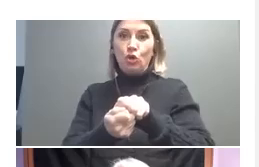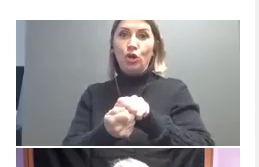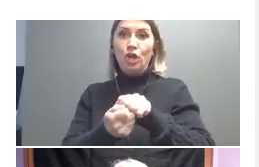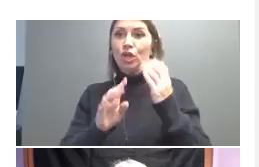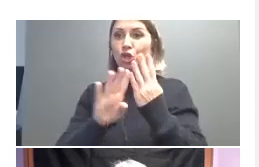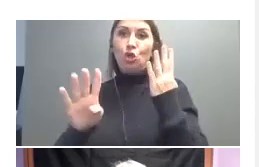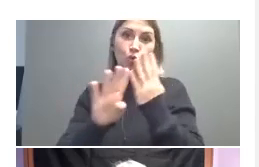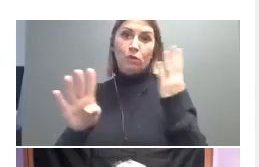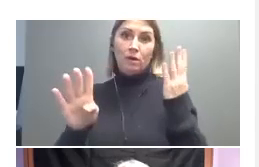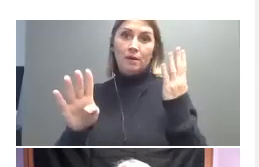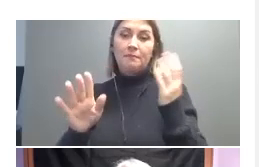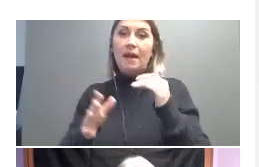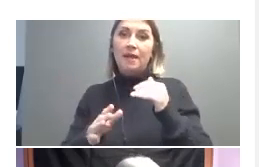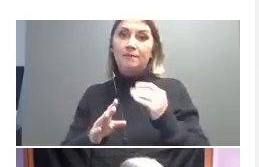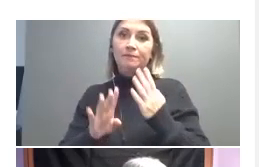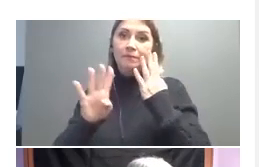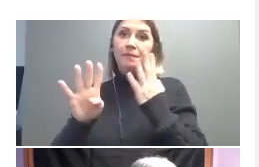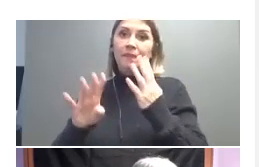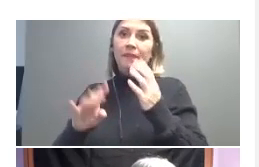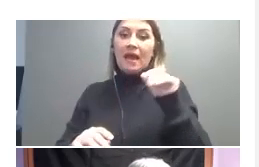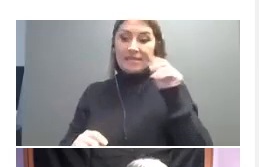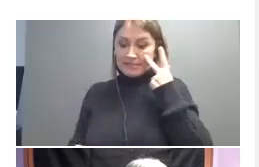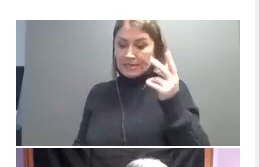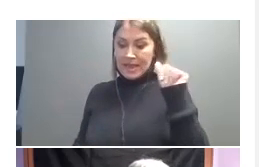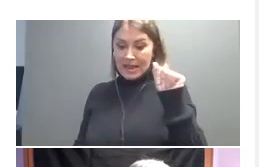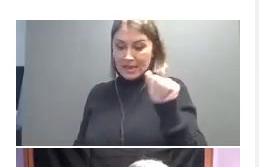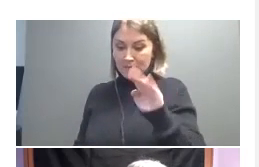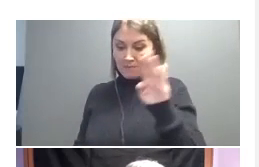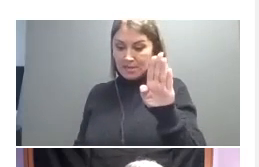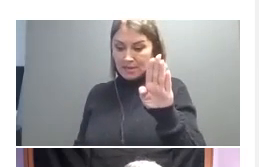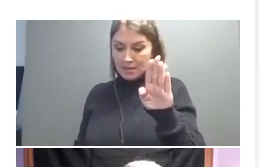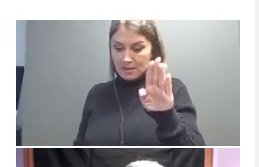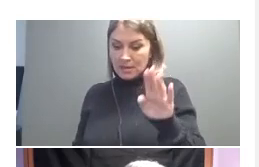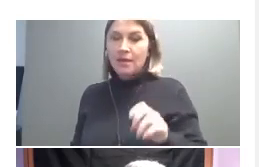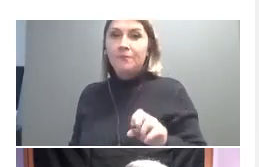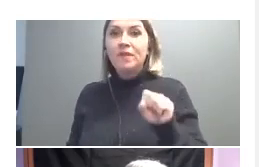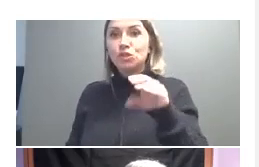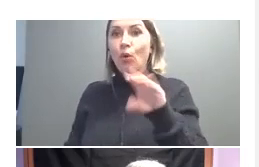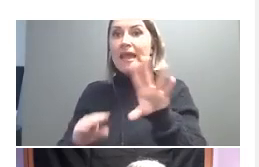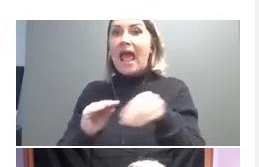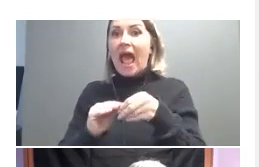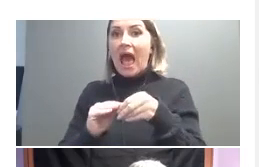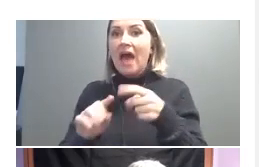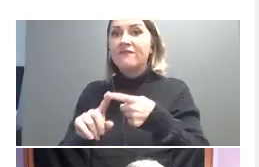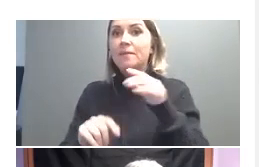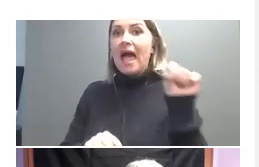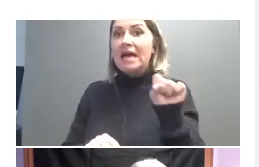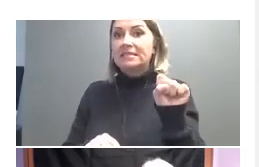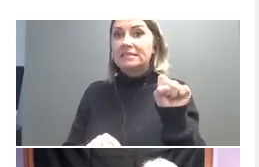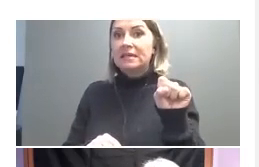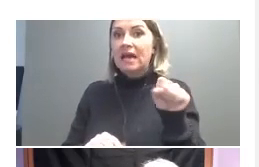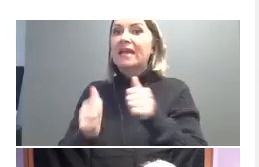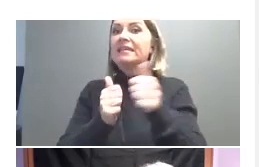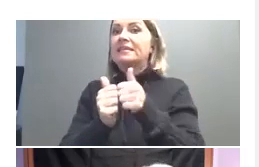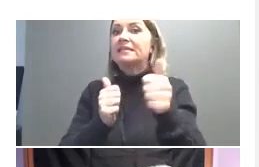my priority queue. So I have seen A and B, right? So I basically add from S, I get a distance of